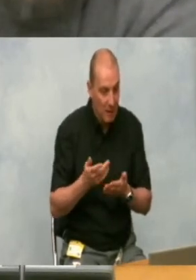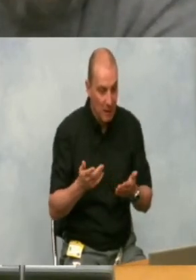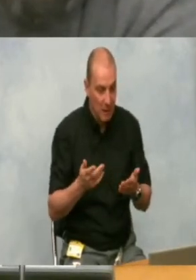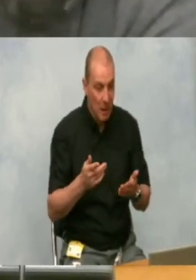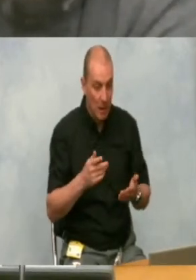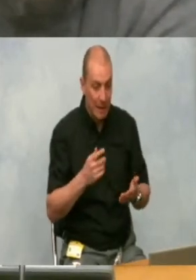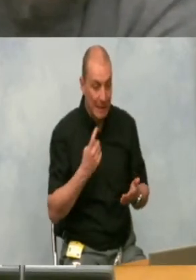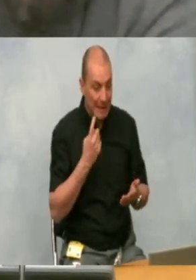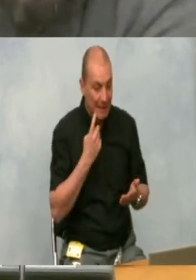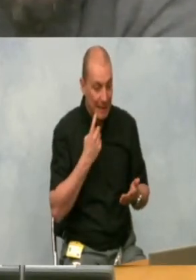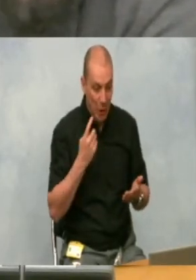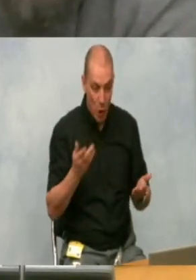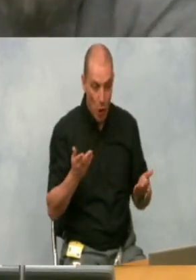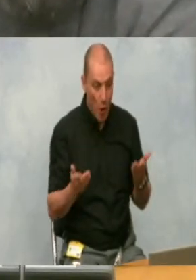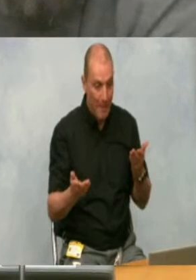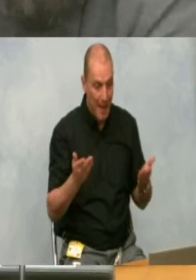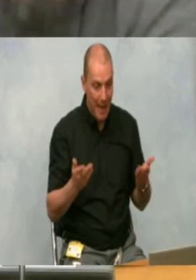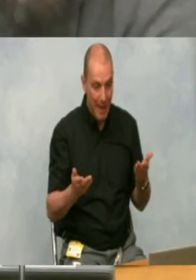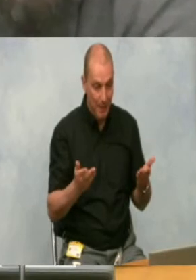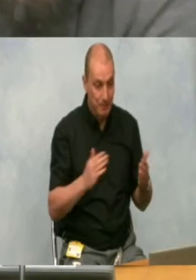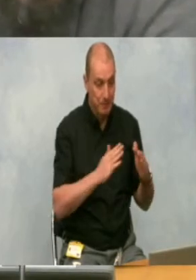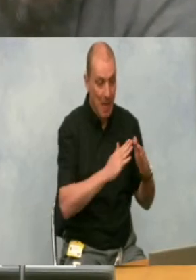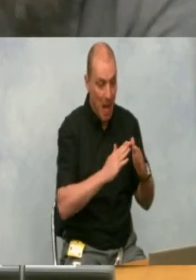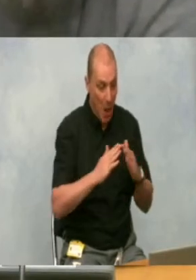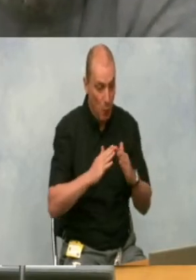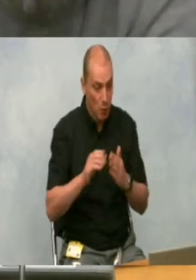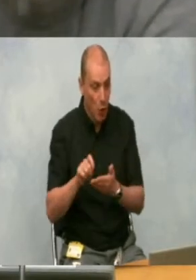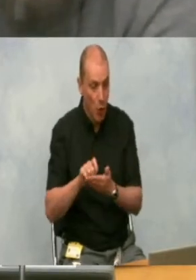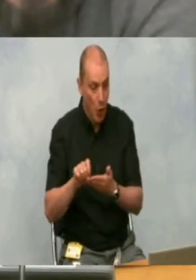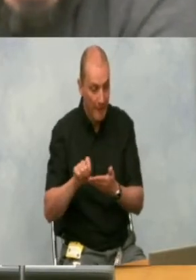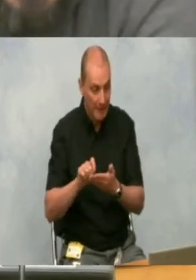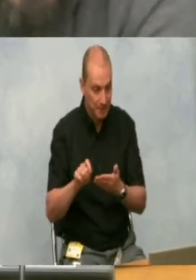office block for Y, it might not appear